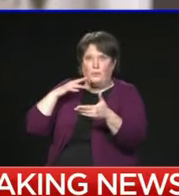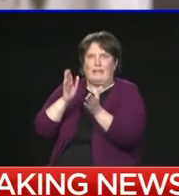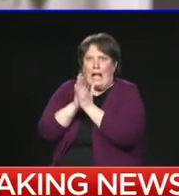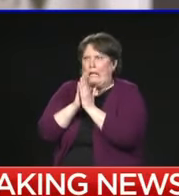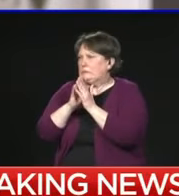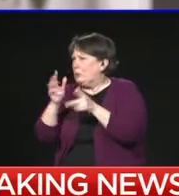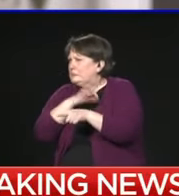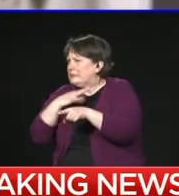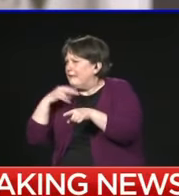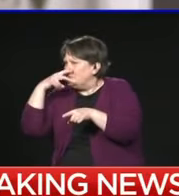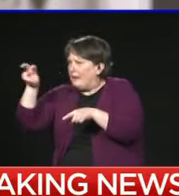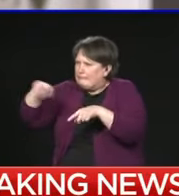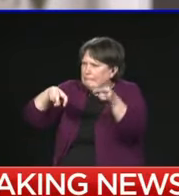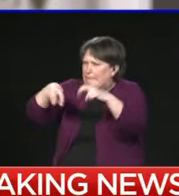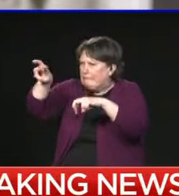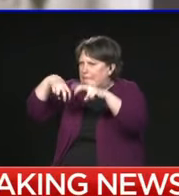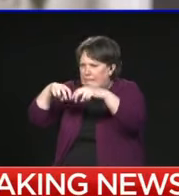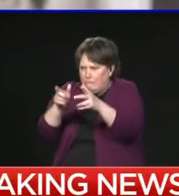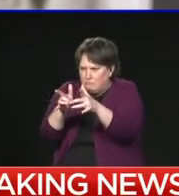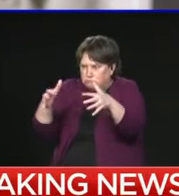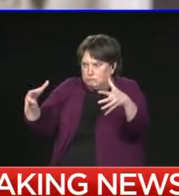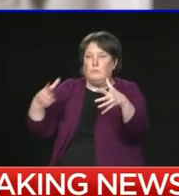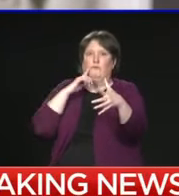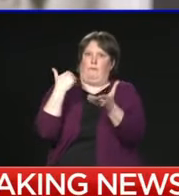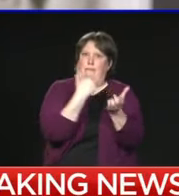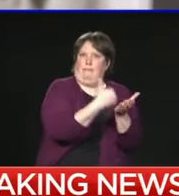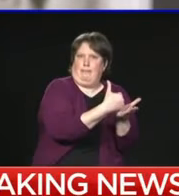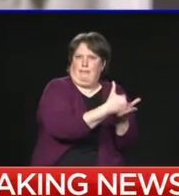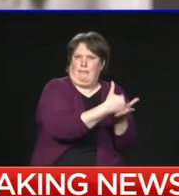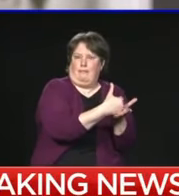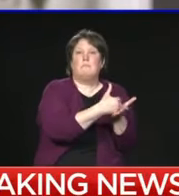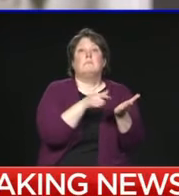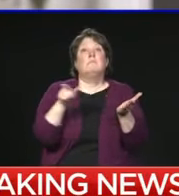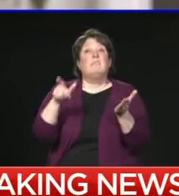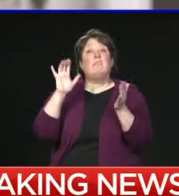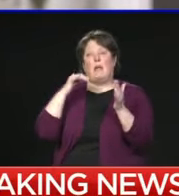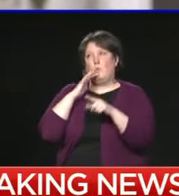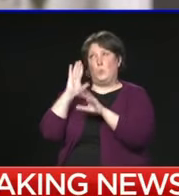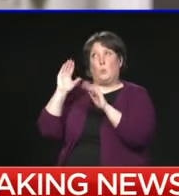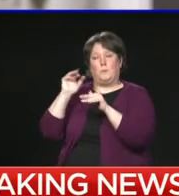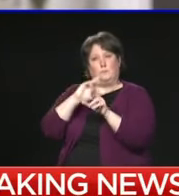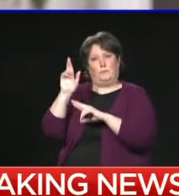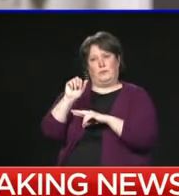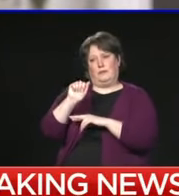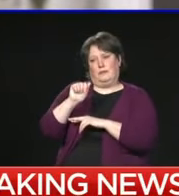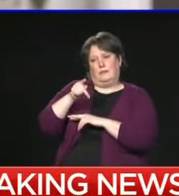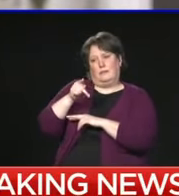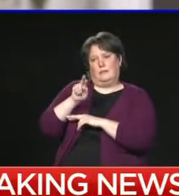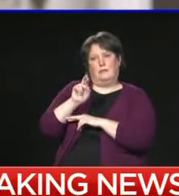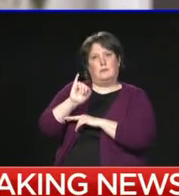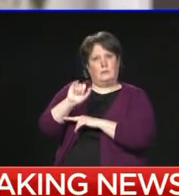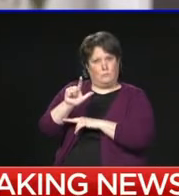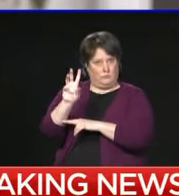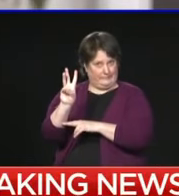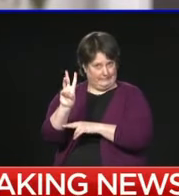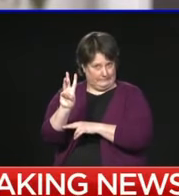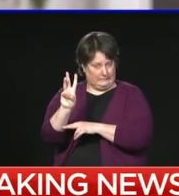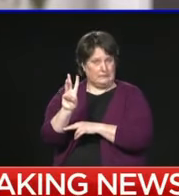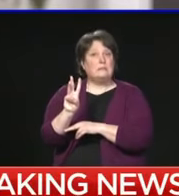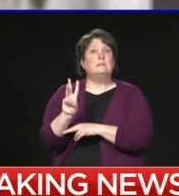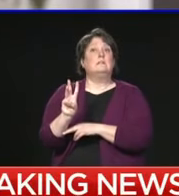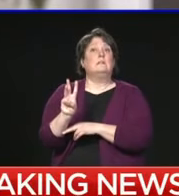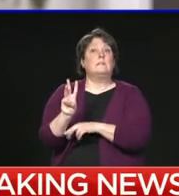government to get this done. We are hopeful that the system will be up and running by the 6th of April, and that checks